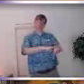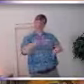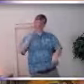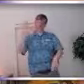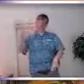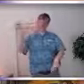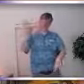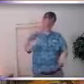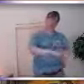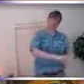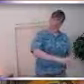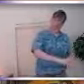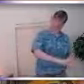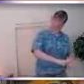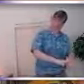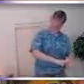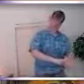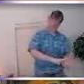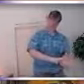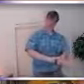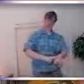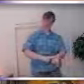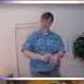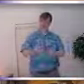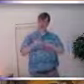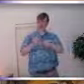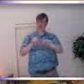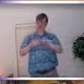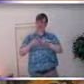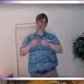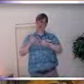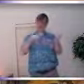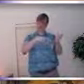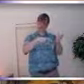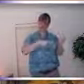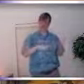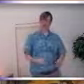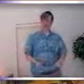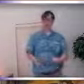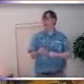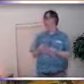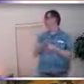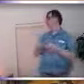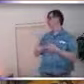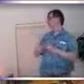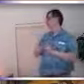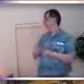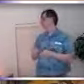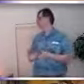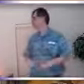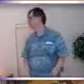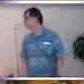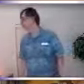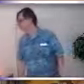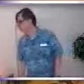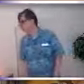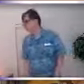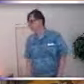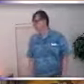is when it's like this. It's like, I'll give you an